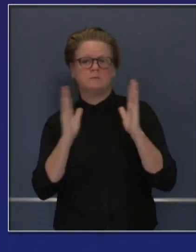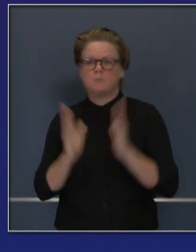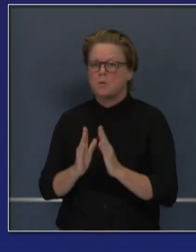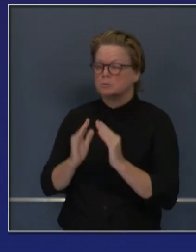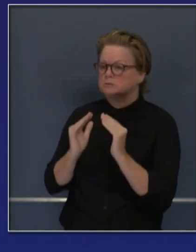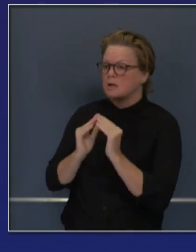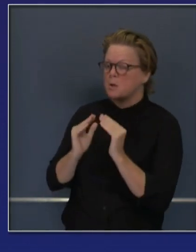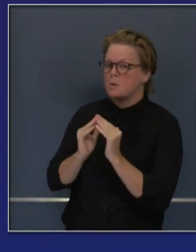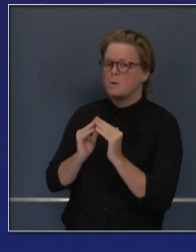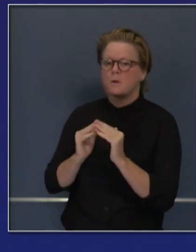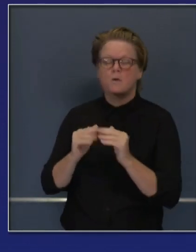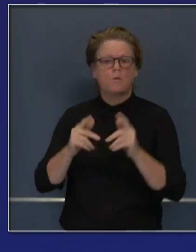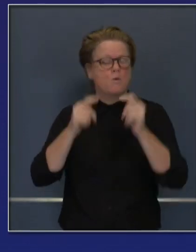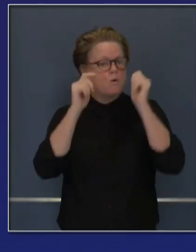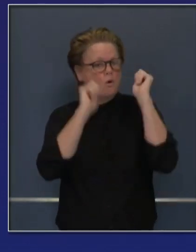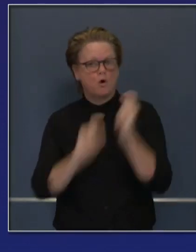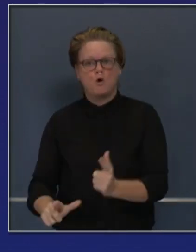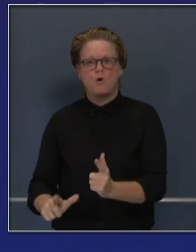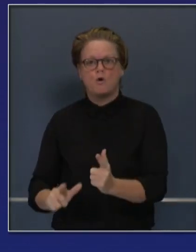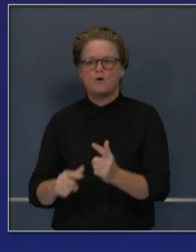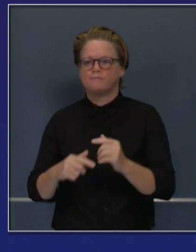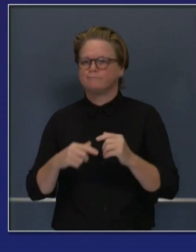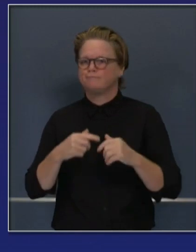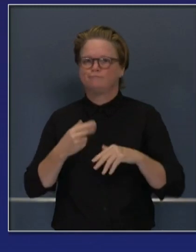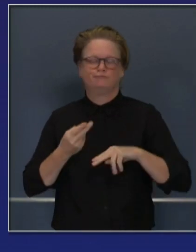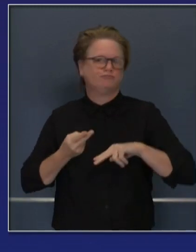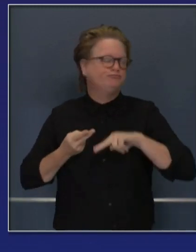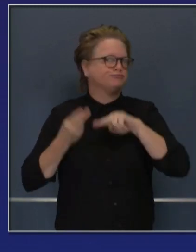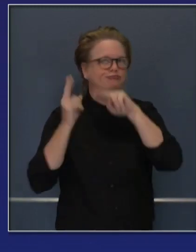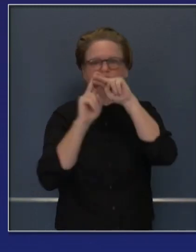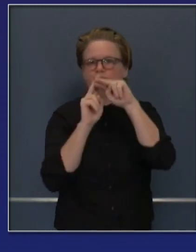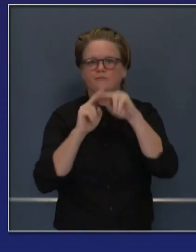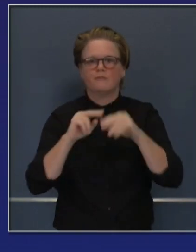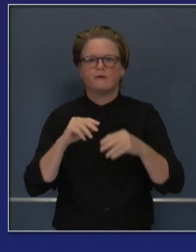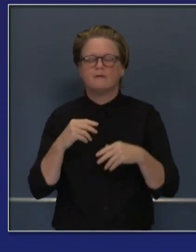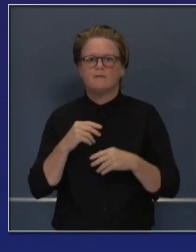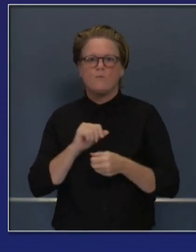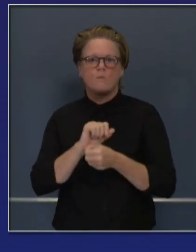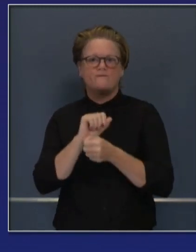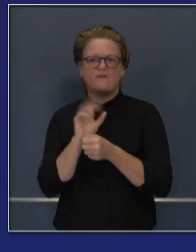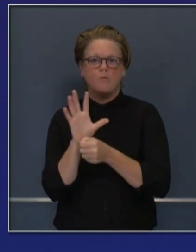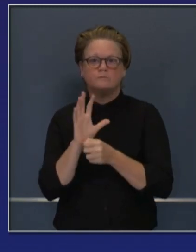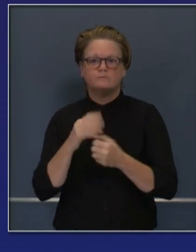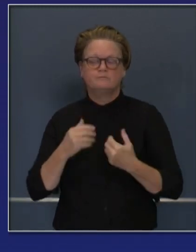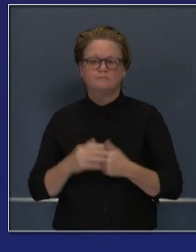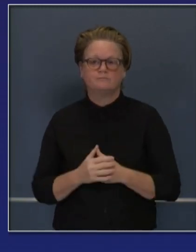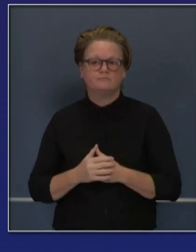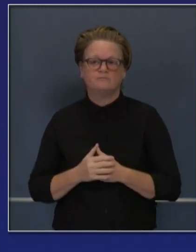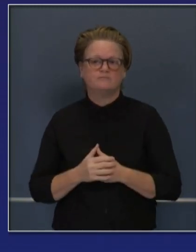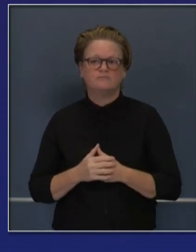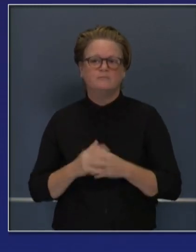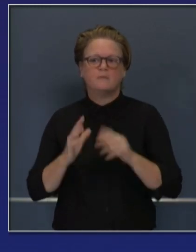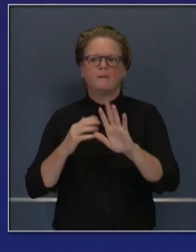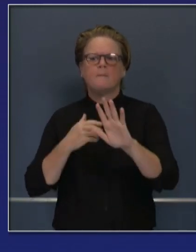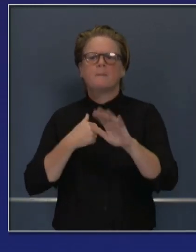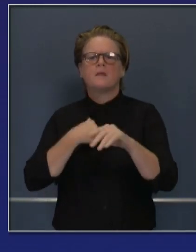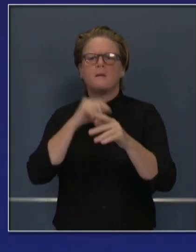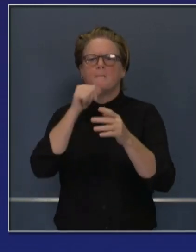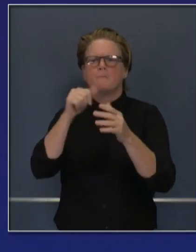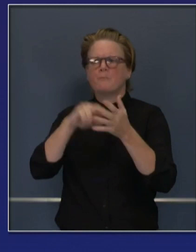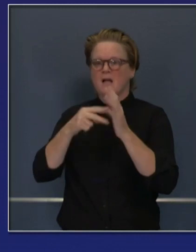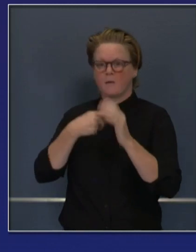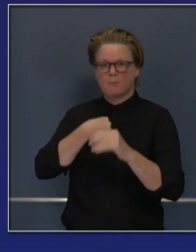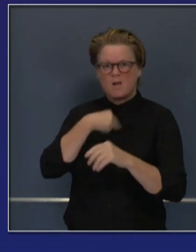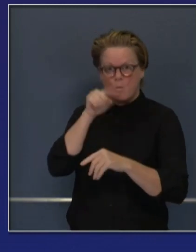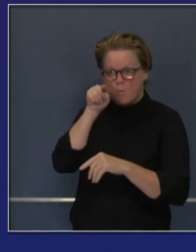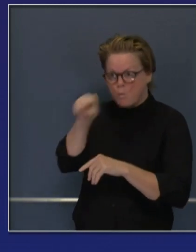case rates increase and positivity rates increase as well. No longer concentrated in just a handful of counties. We